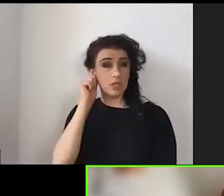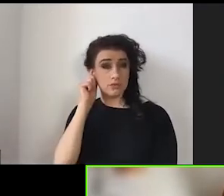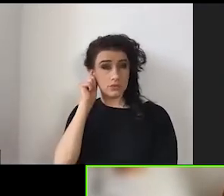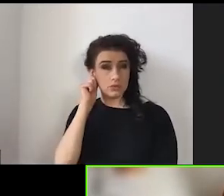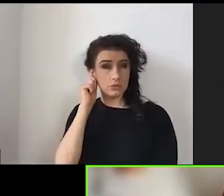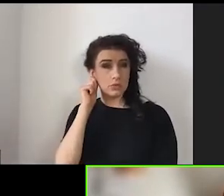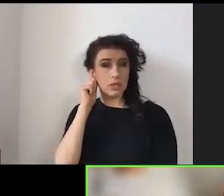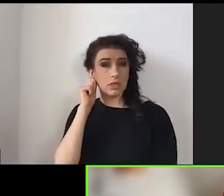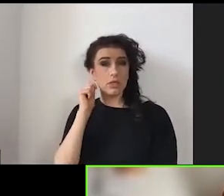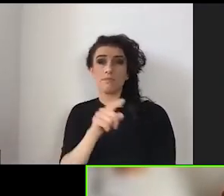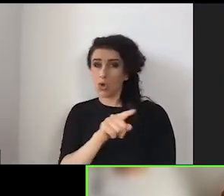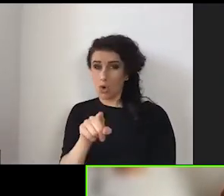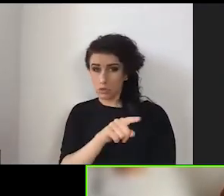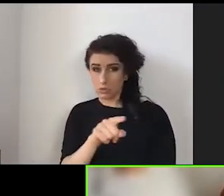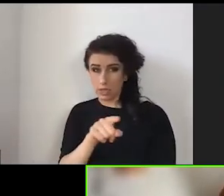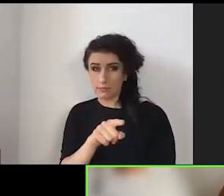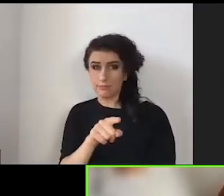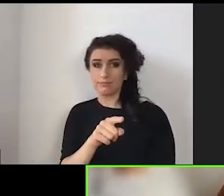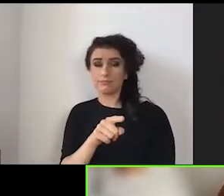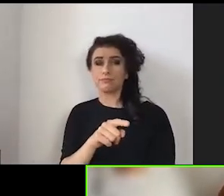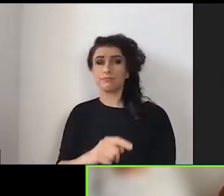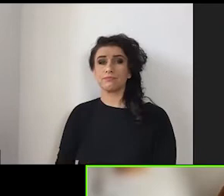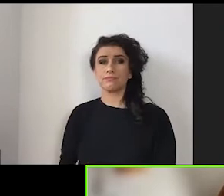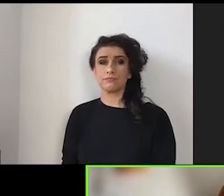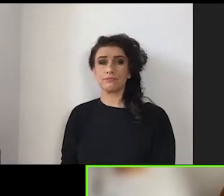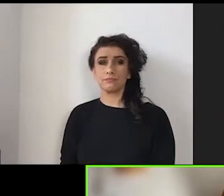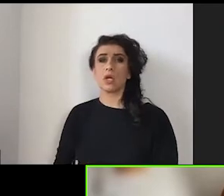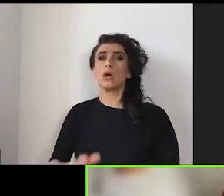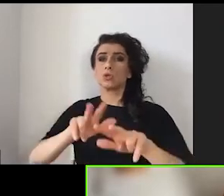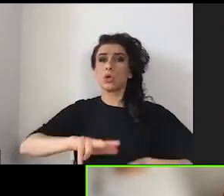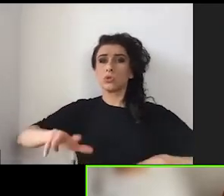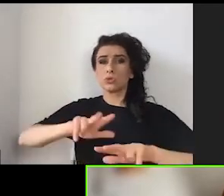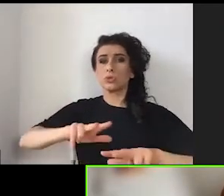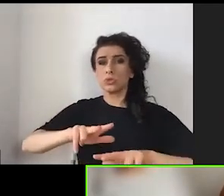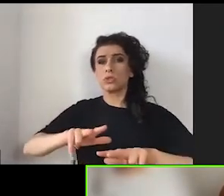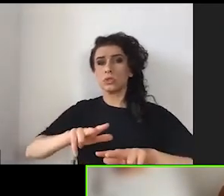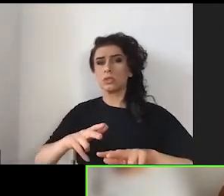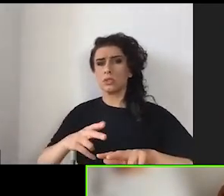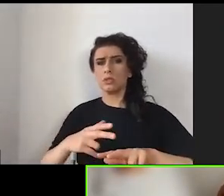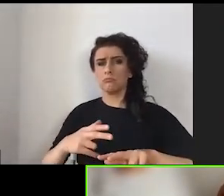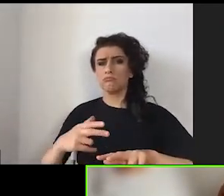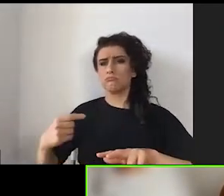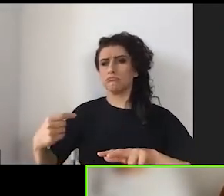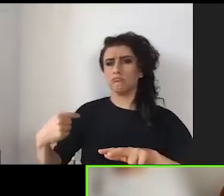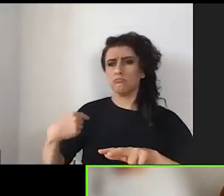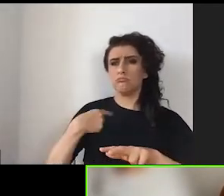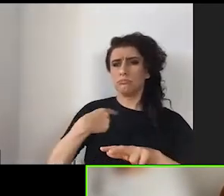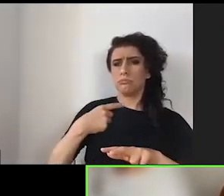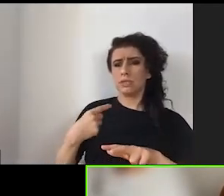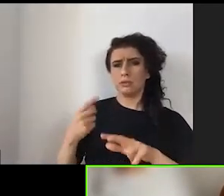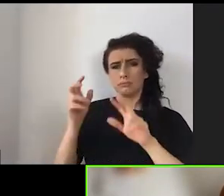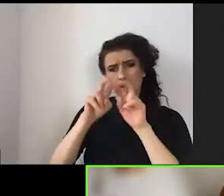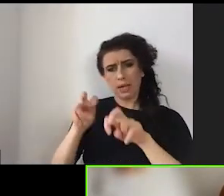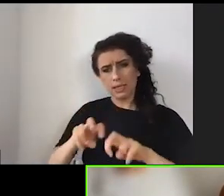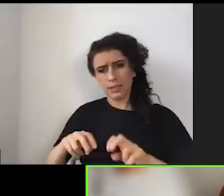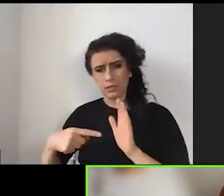with 17. The one with the one 15 years old, she said she was pregnant.